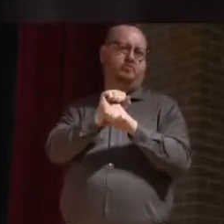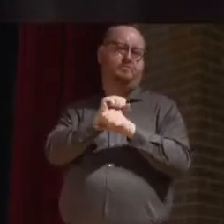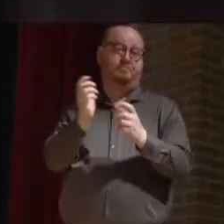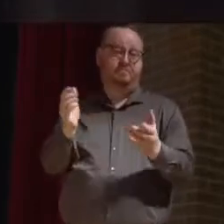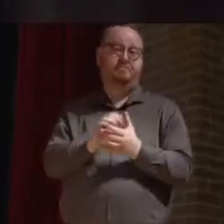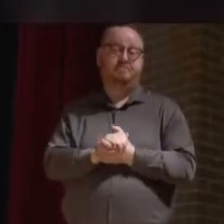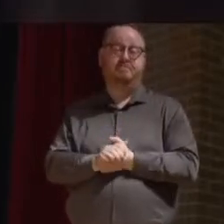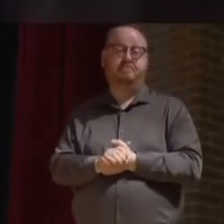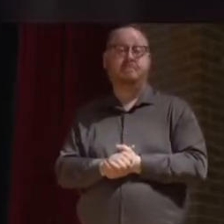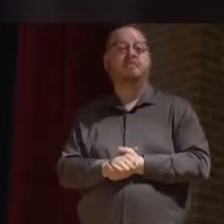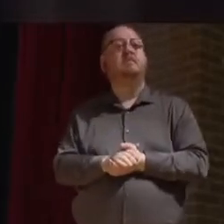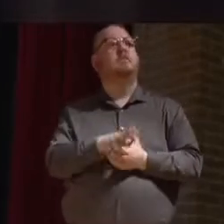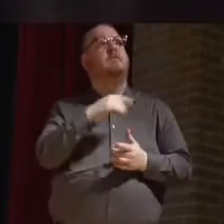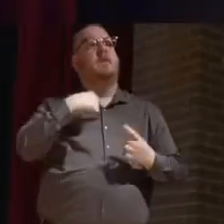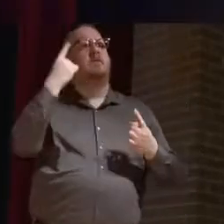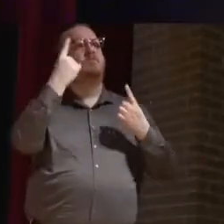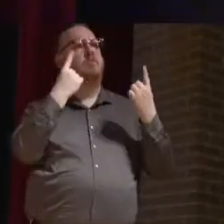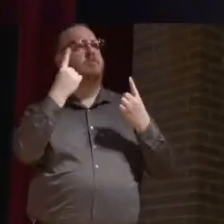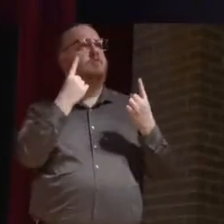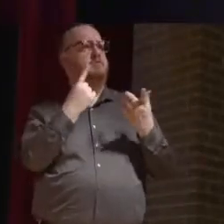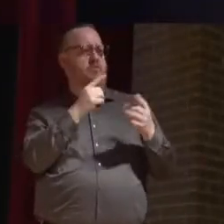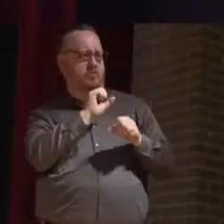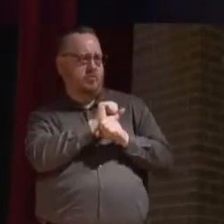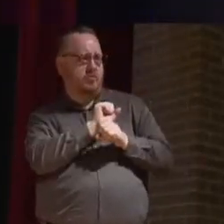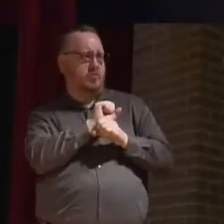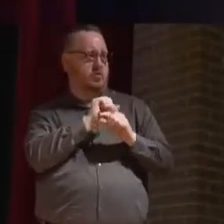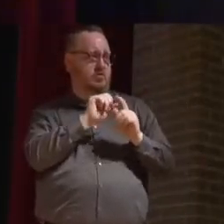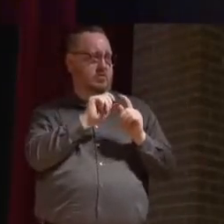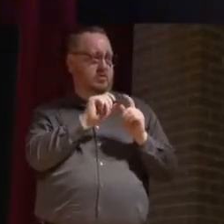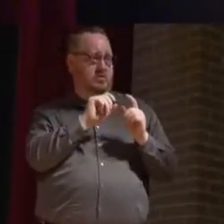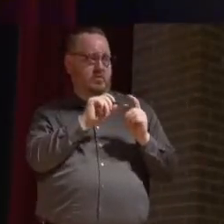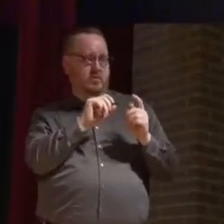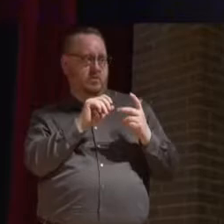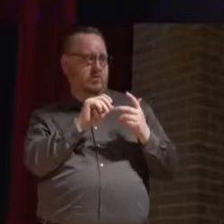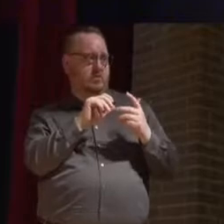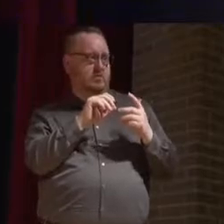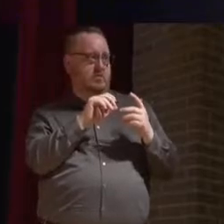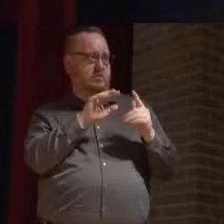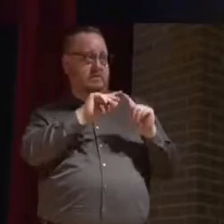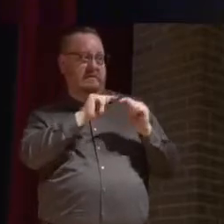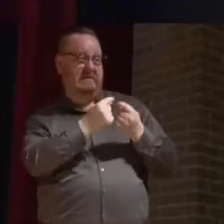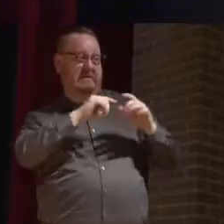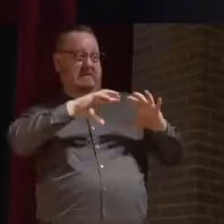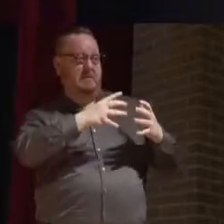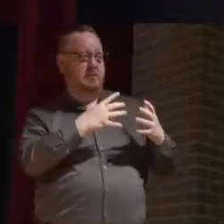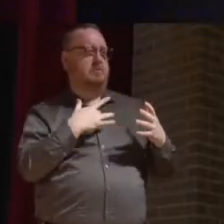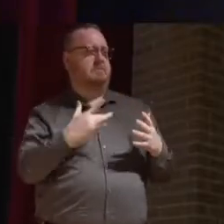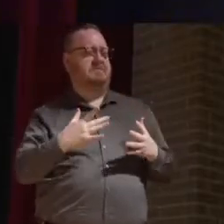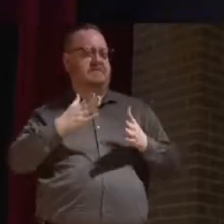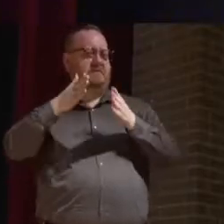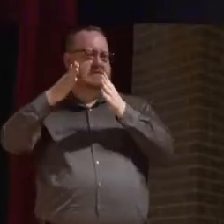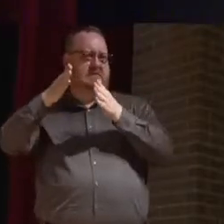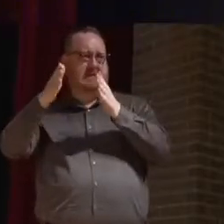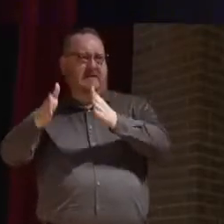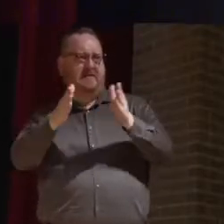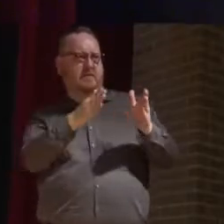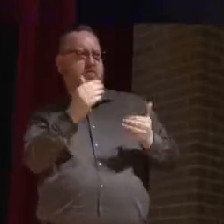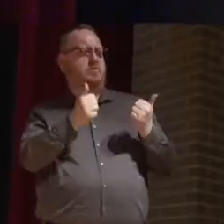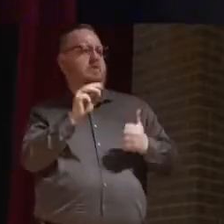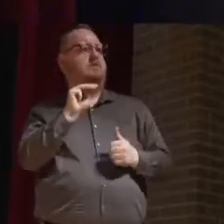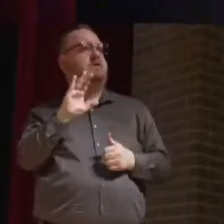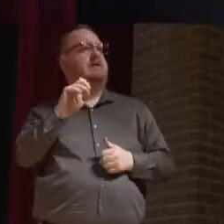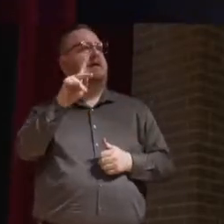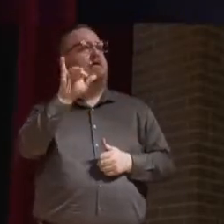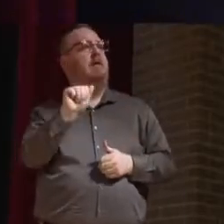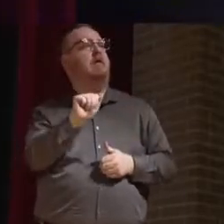Michaela, I was wondering, have you had to work on teams? Or do you work individually by yourself in your job? I work